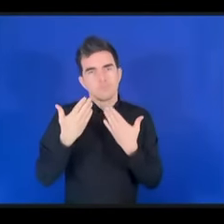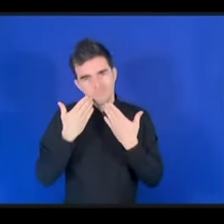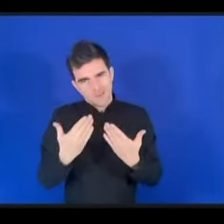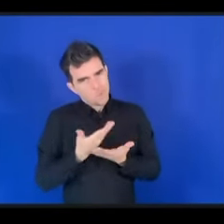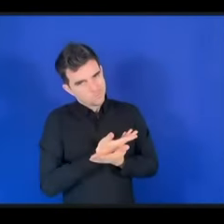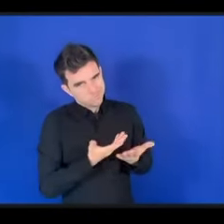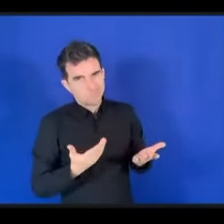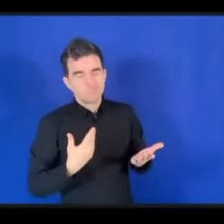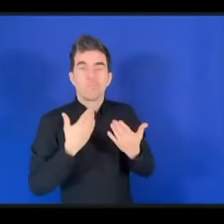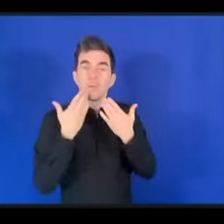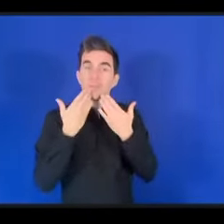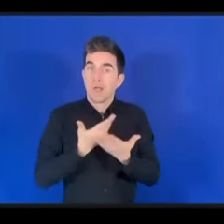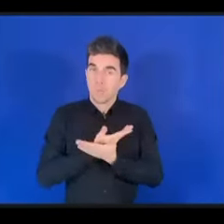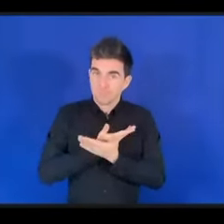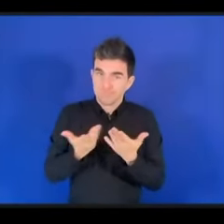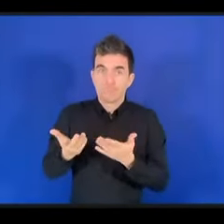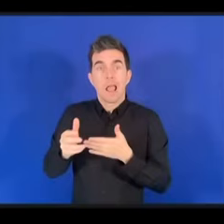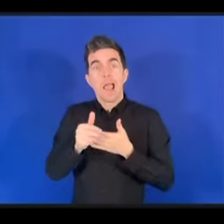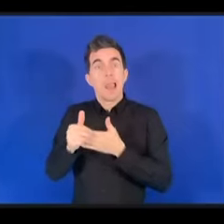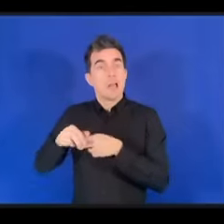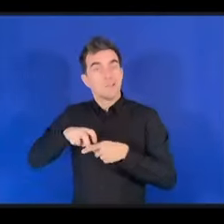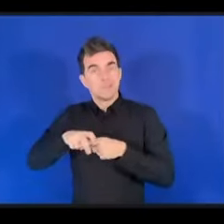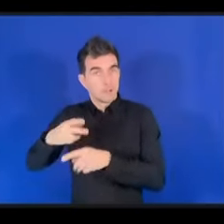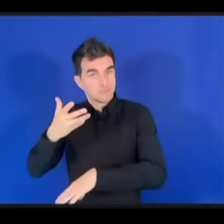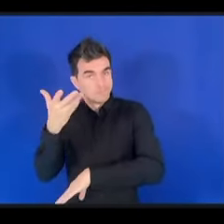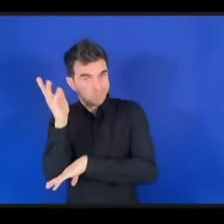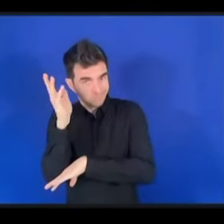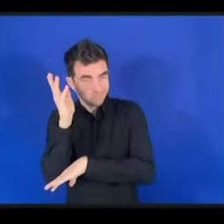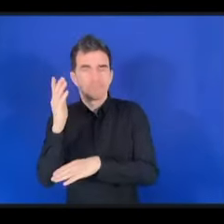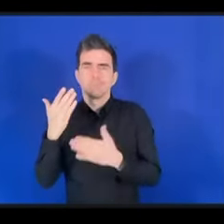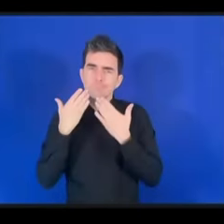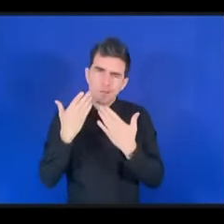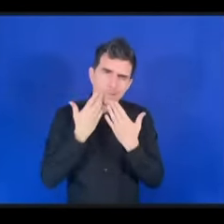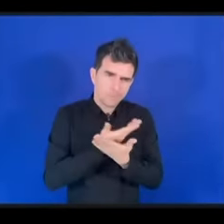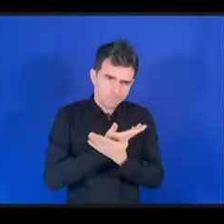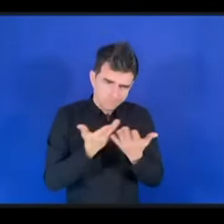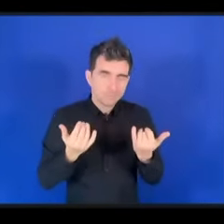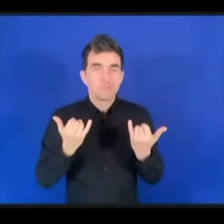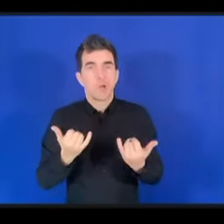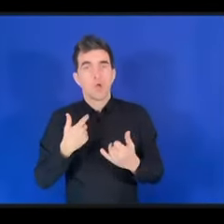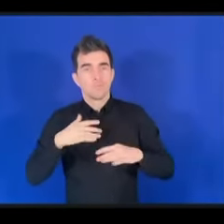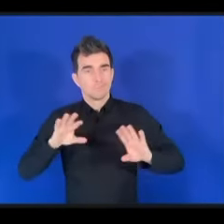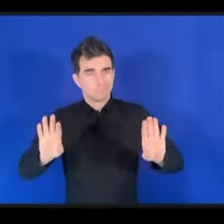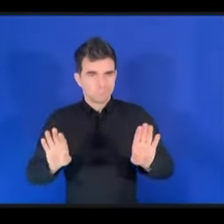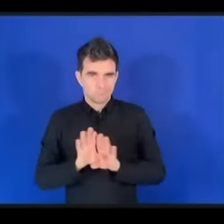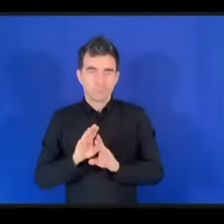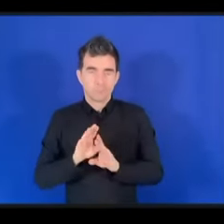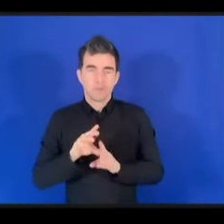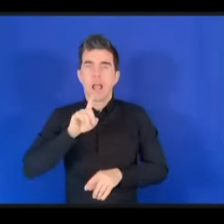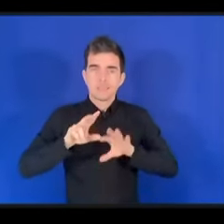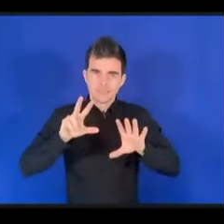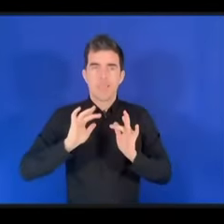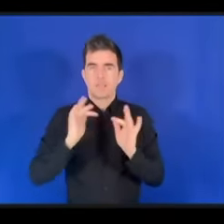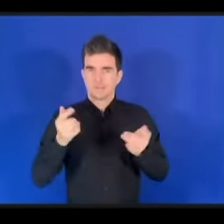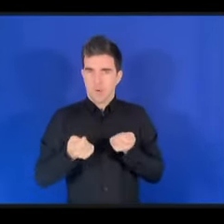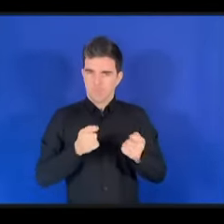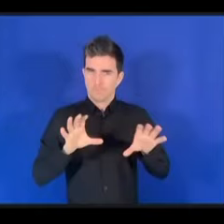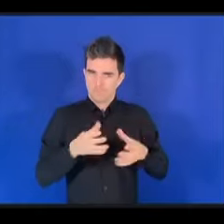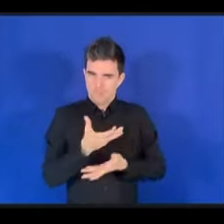you as we close the 18th IGF. Arigato gozaimasu. I hope I said that correctly. Ladies and gentlemen, I thank you for your